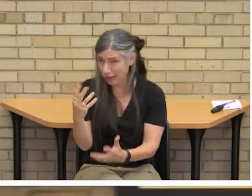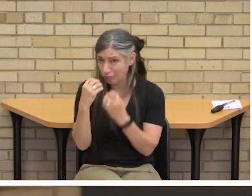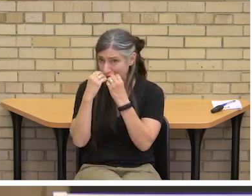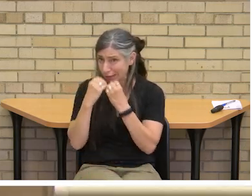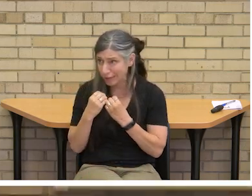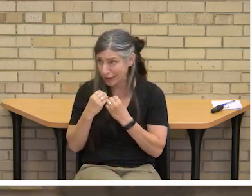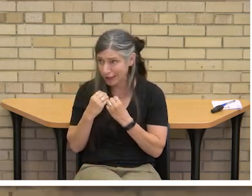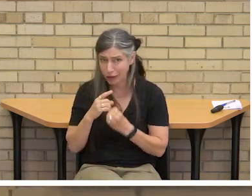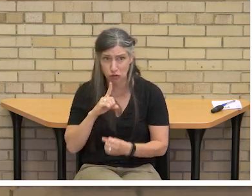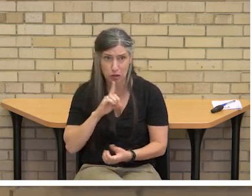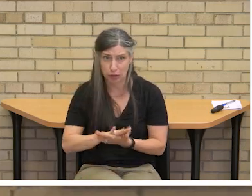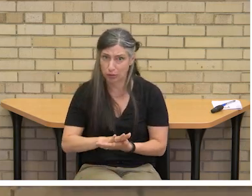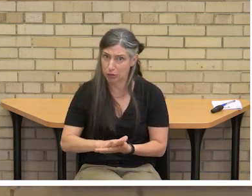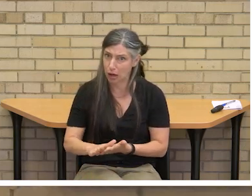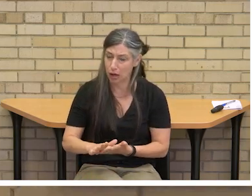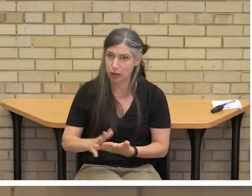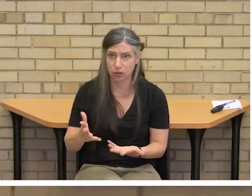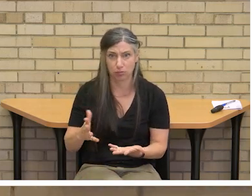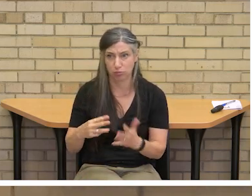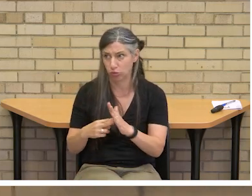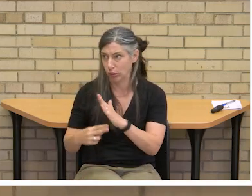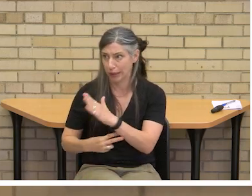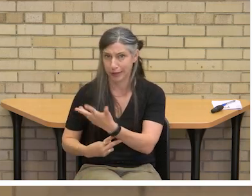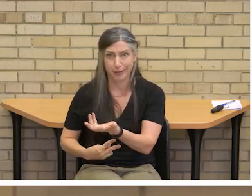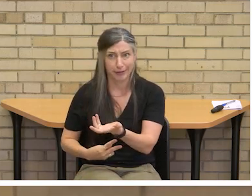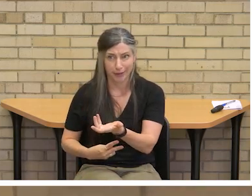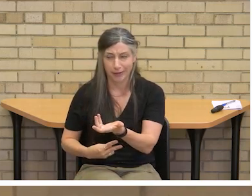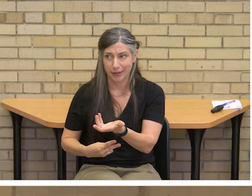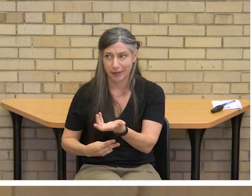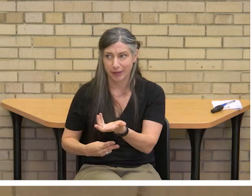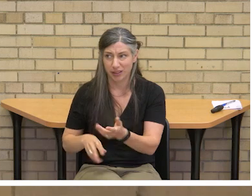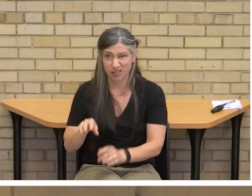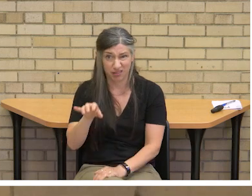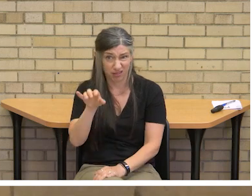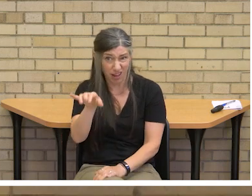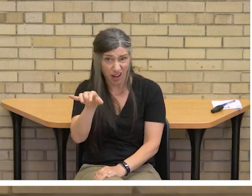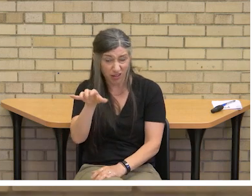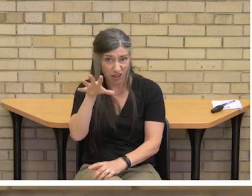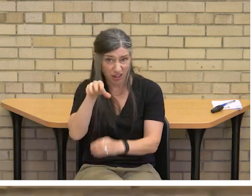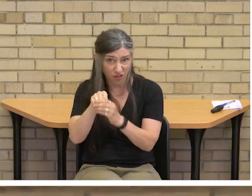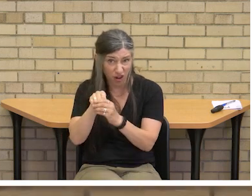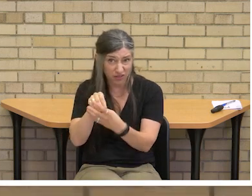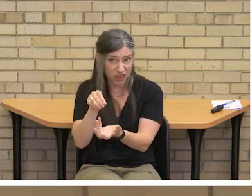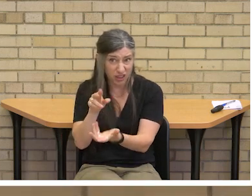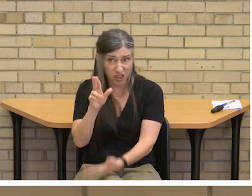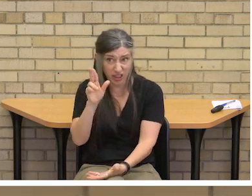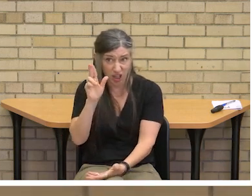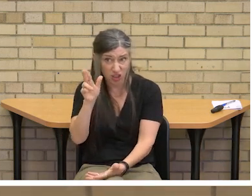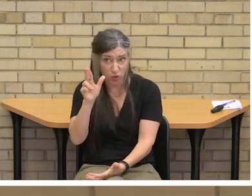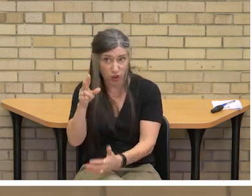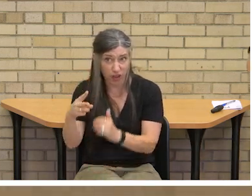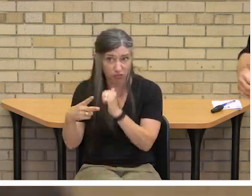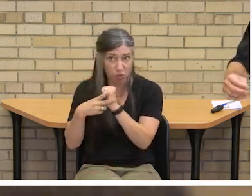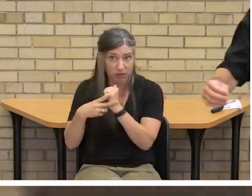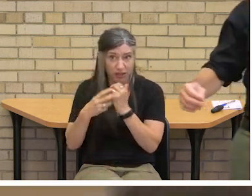is there anything else more bridge? I'm wondering if this is a contributing element to Park's historic status.